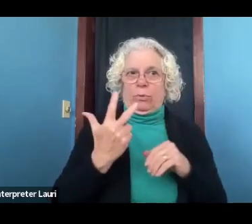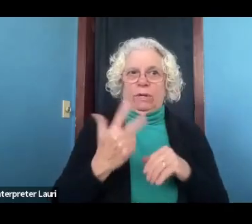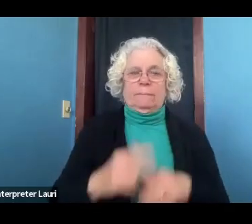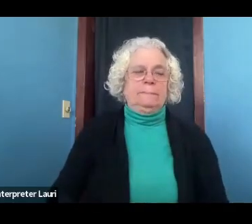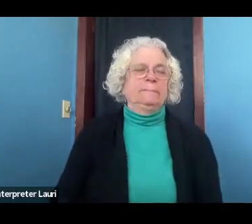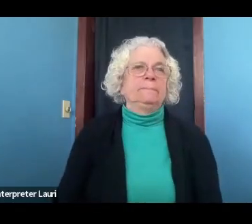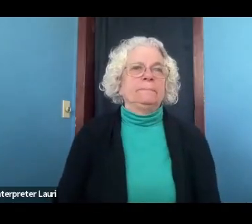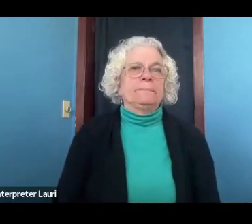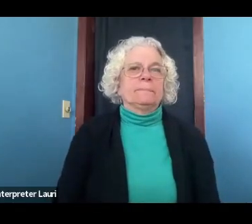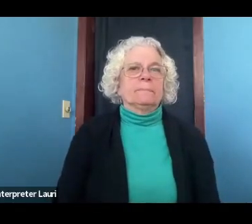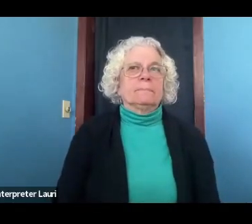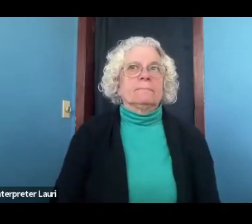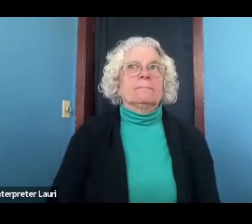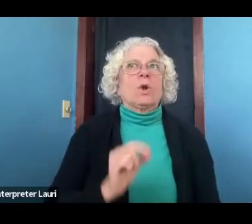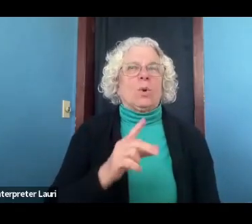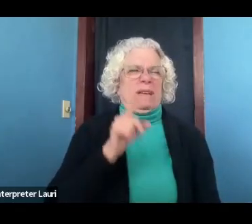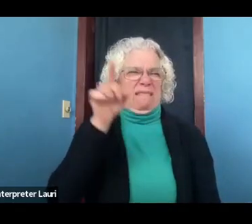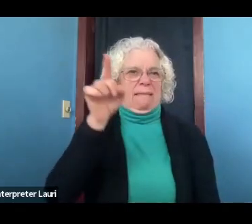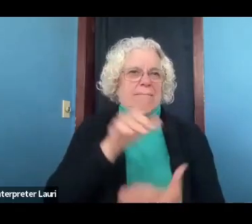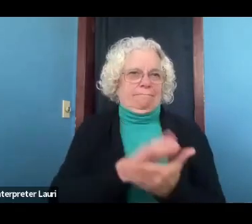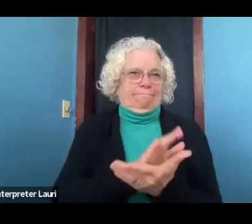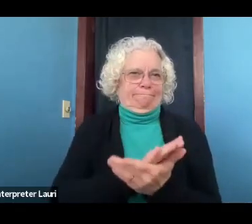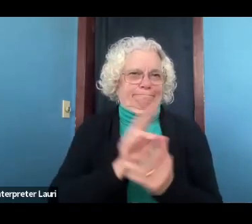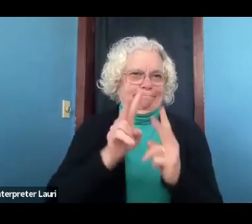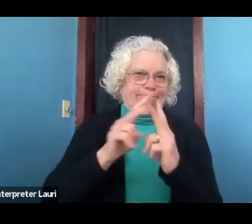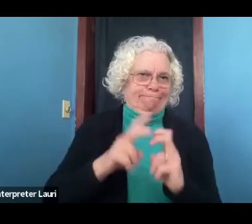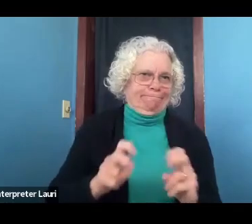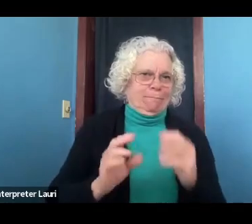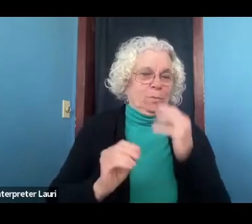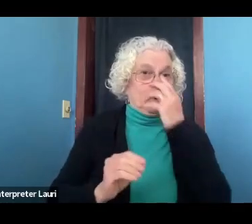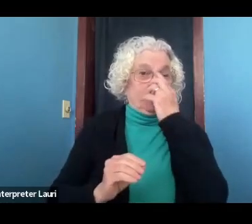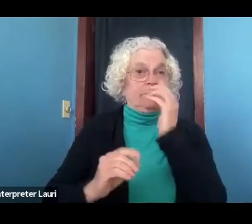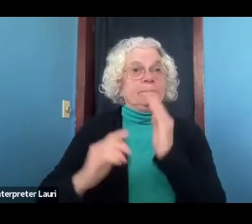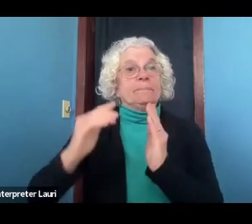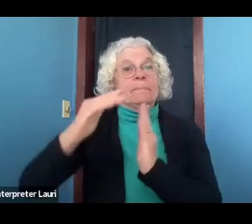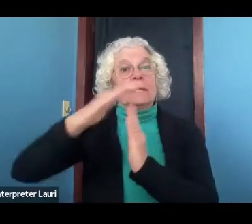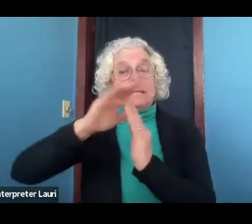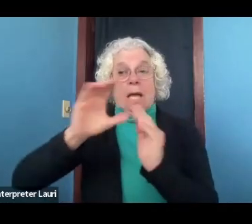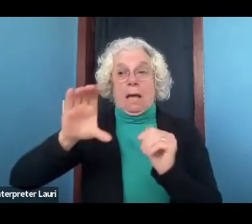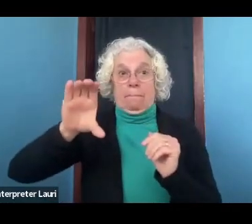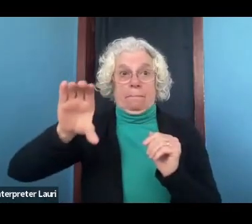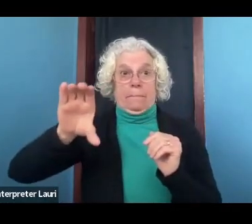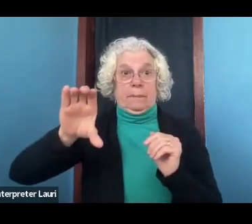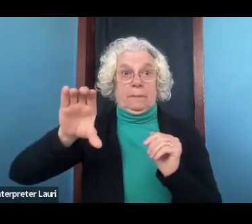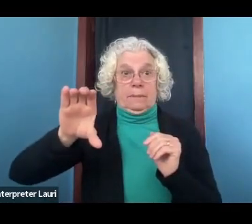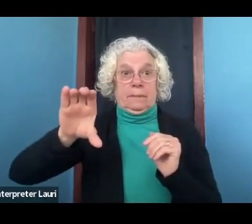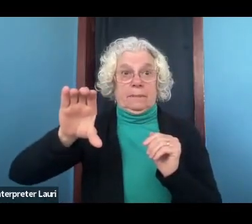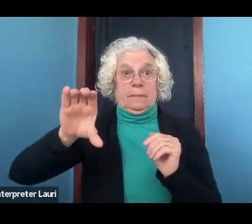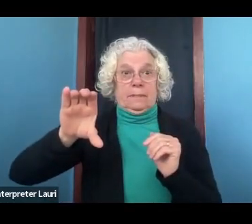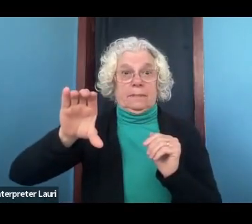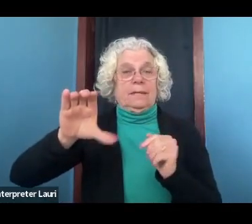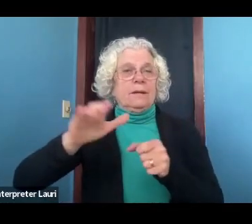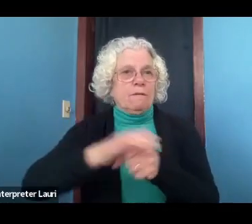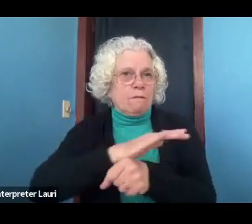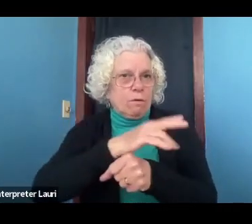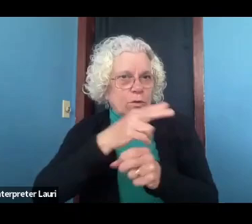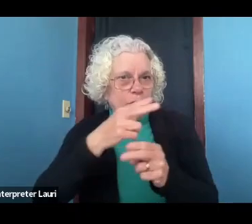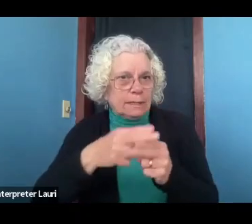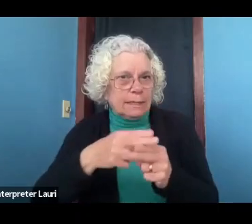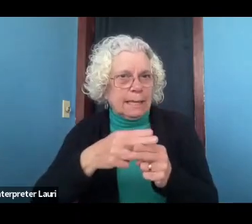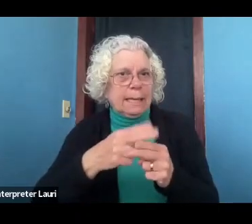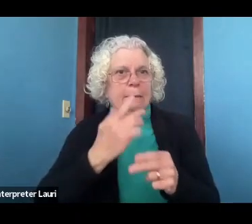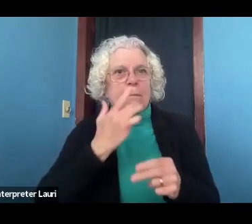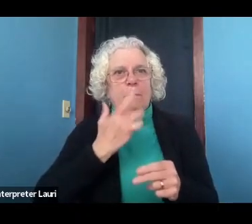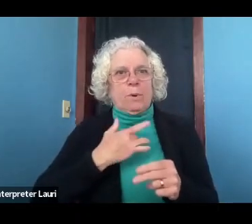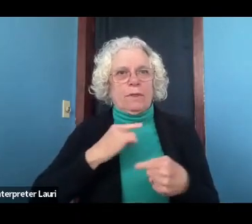So let's look at the document itself. So on the top here, you can see it asks for your full name and date of